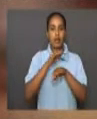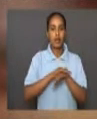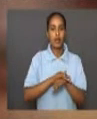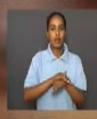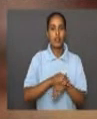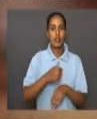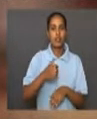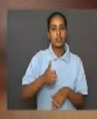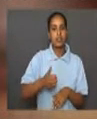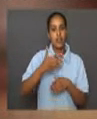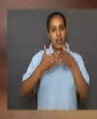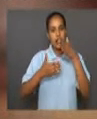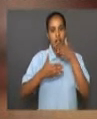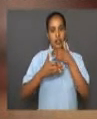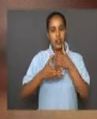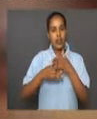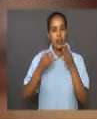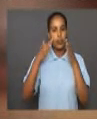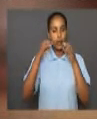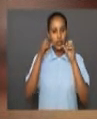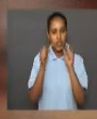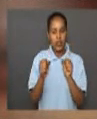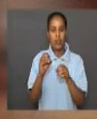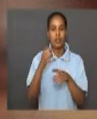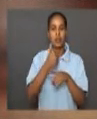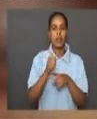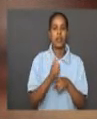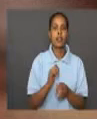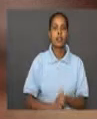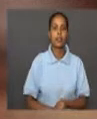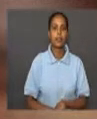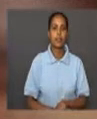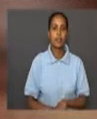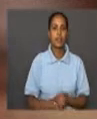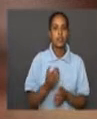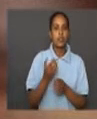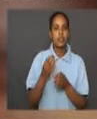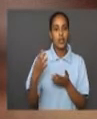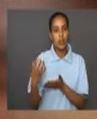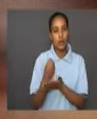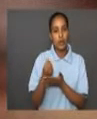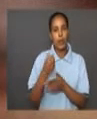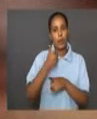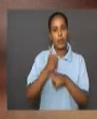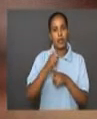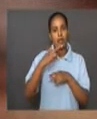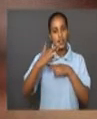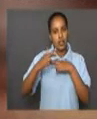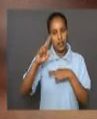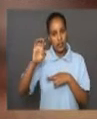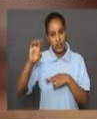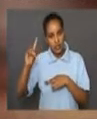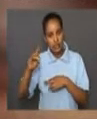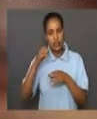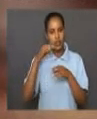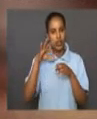on the standard reduction potential of the metal. The production of metals by reduction can